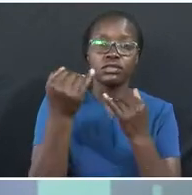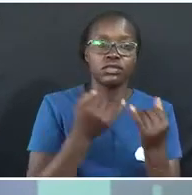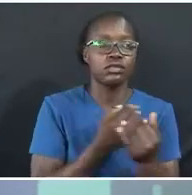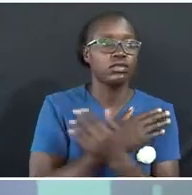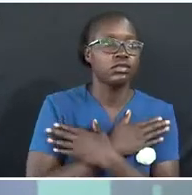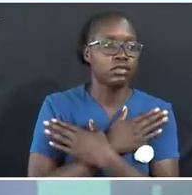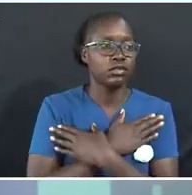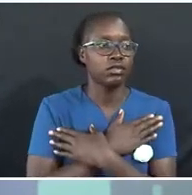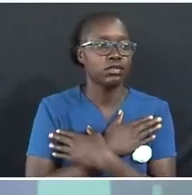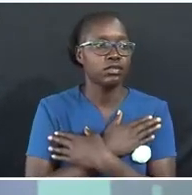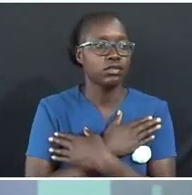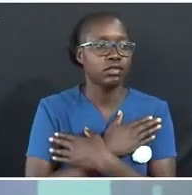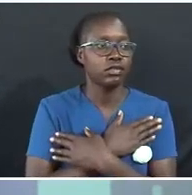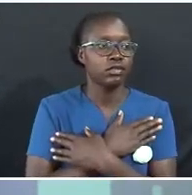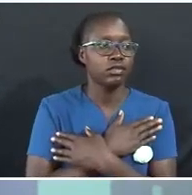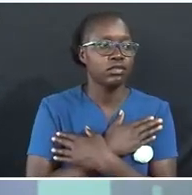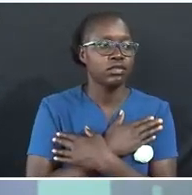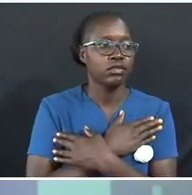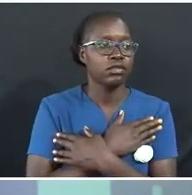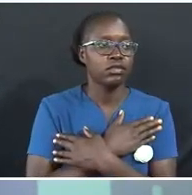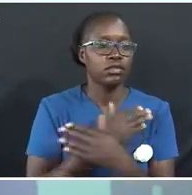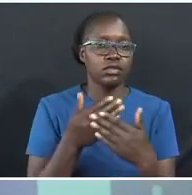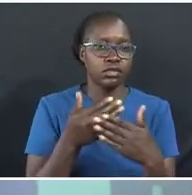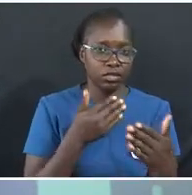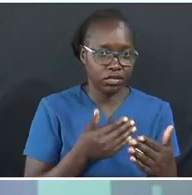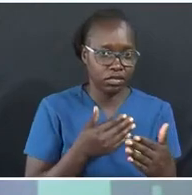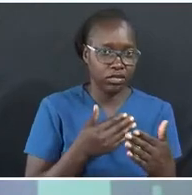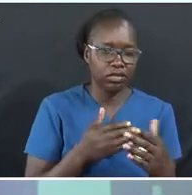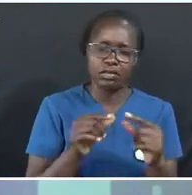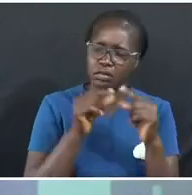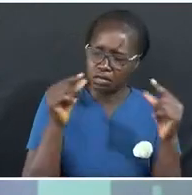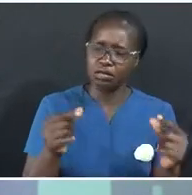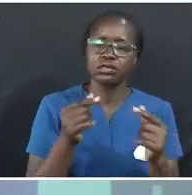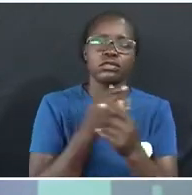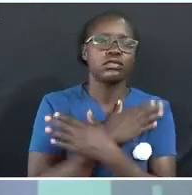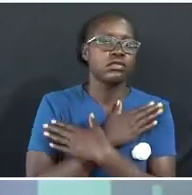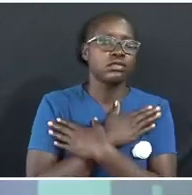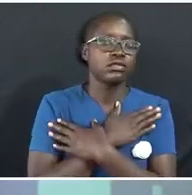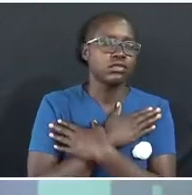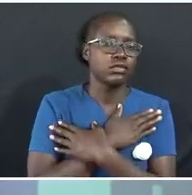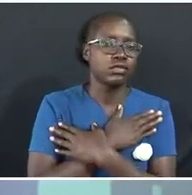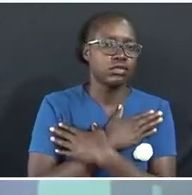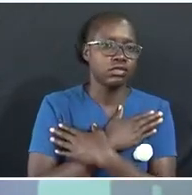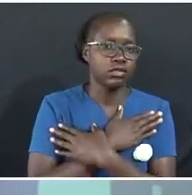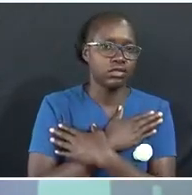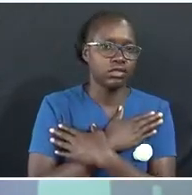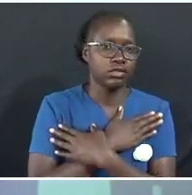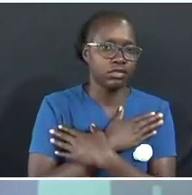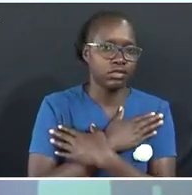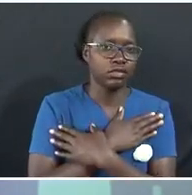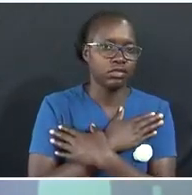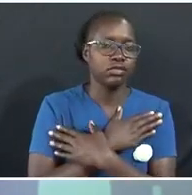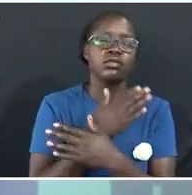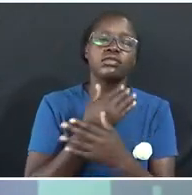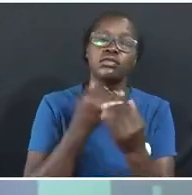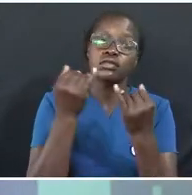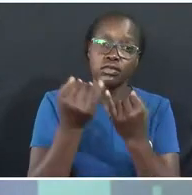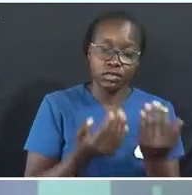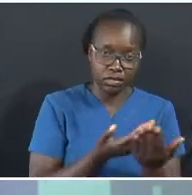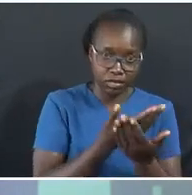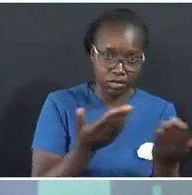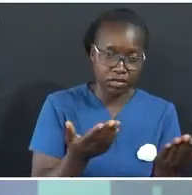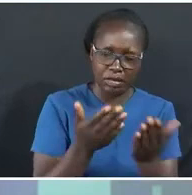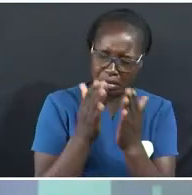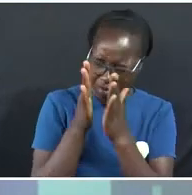friend. A friend before a great friend. A friend before a great friend. I want to introduce you to